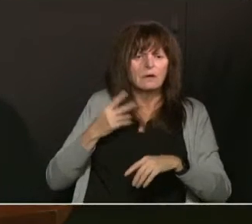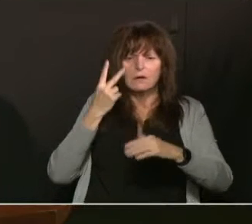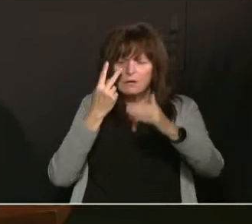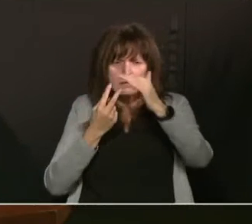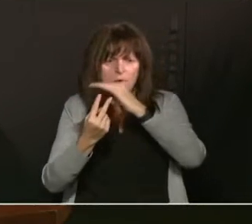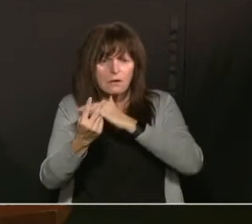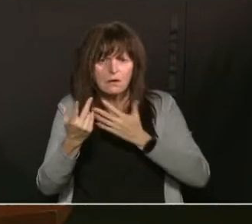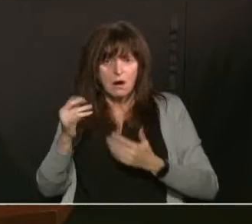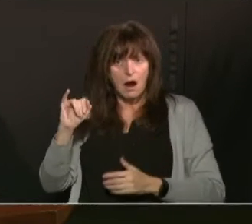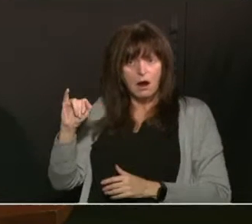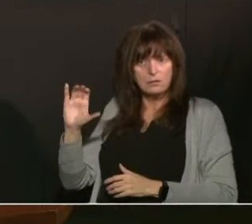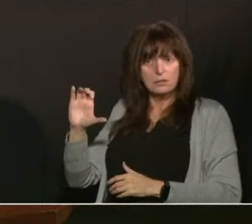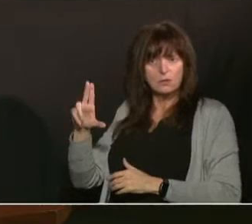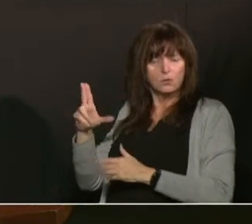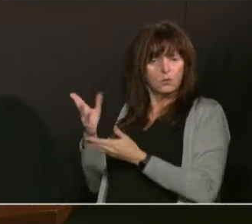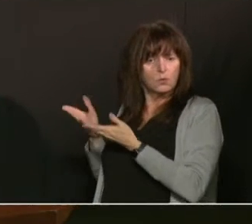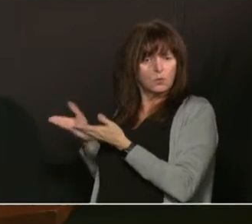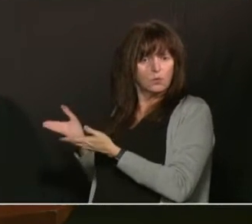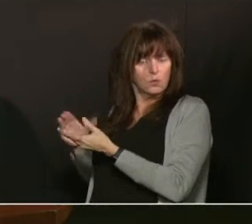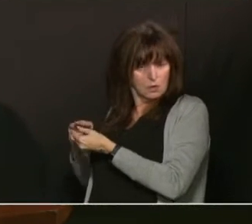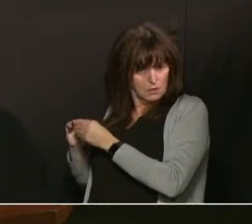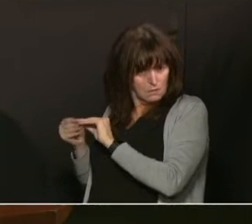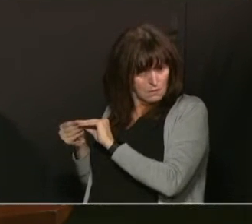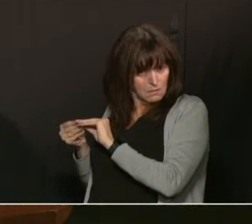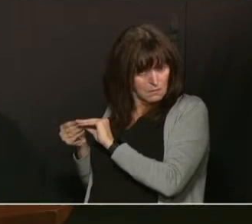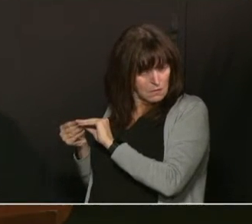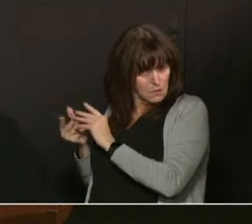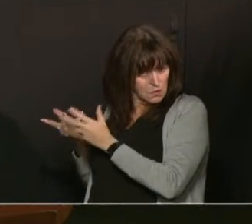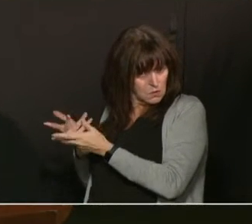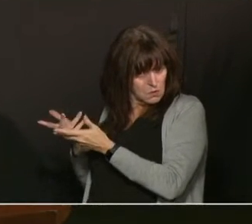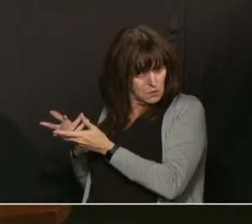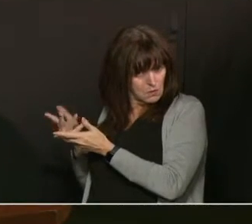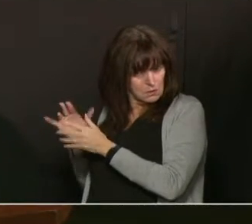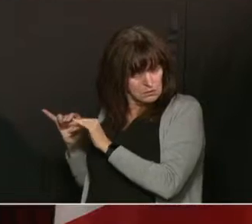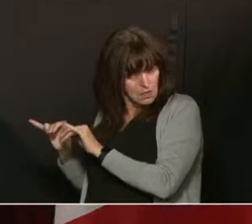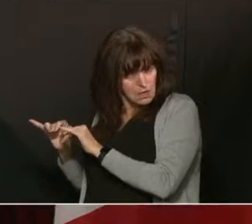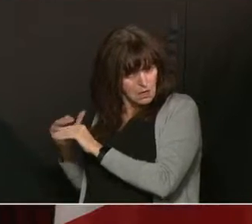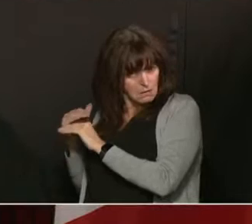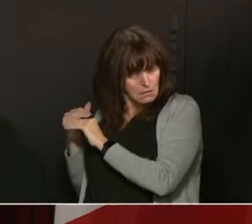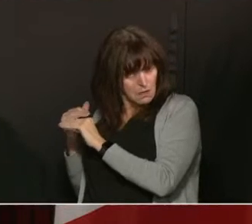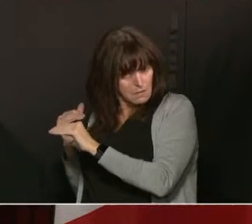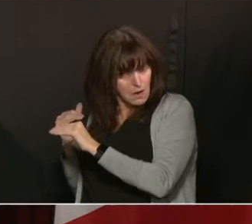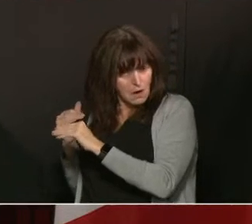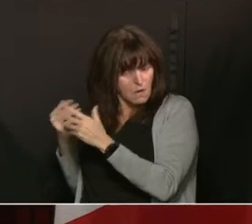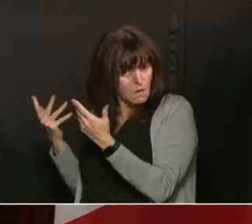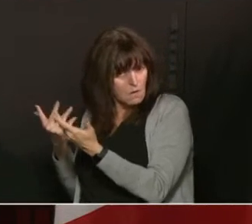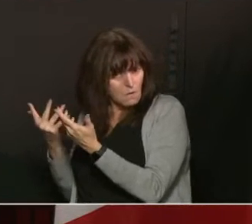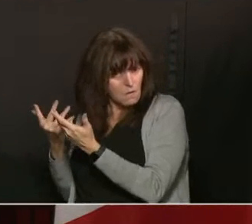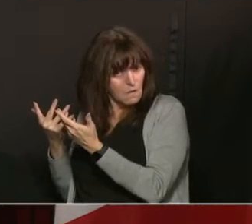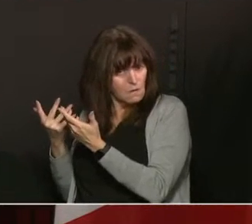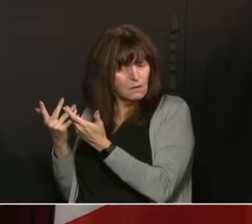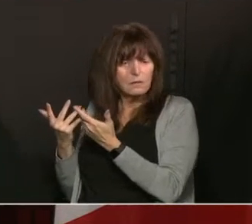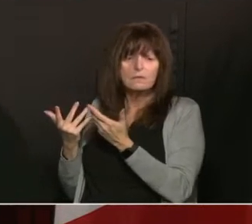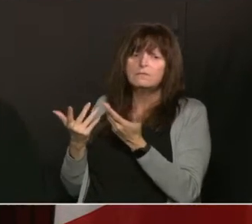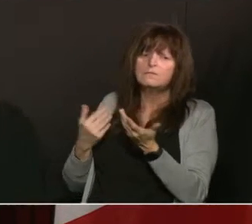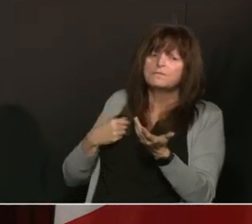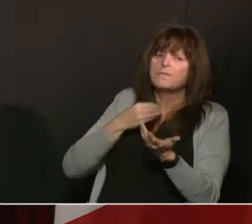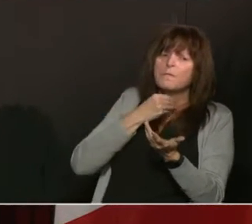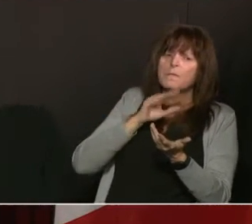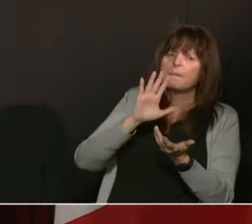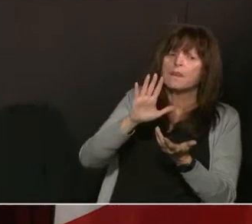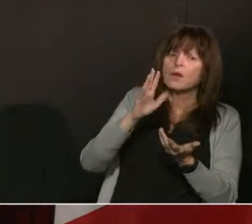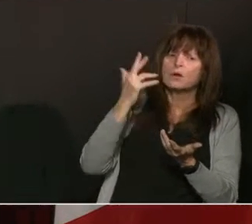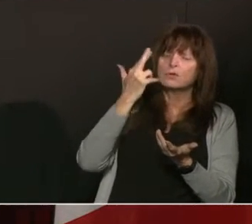force, the driving rationale behind whether there's new restrictions or not? Oh, thank you again, Andrew. So I think we're